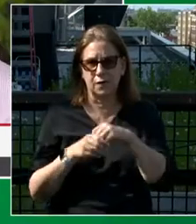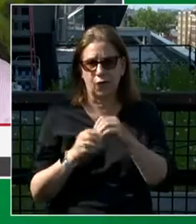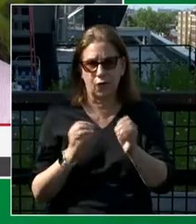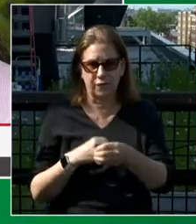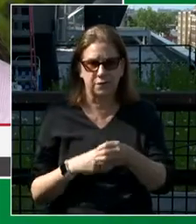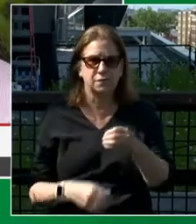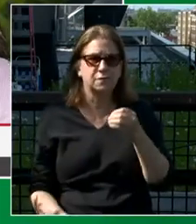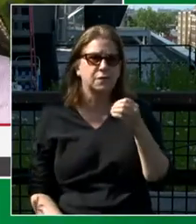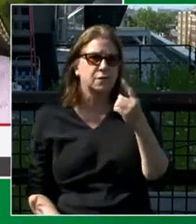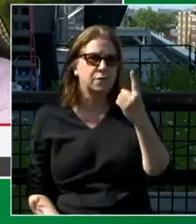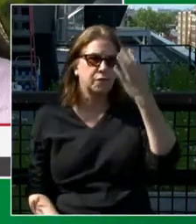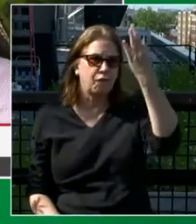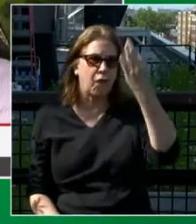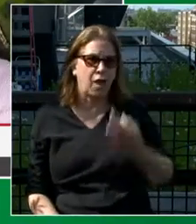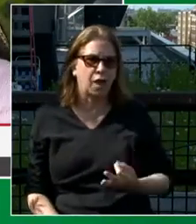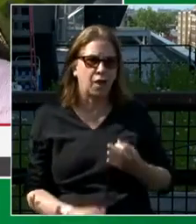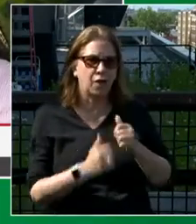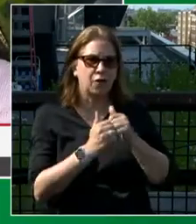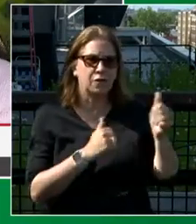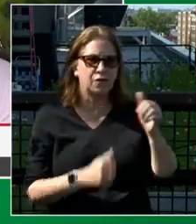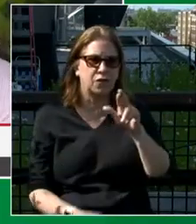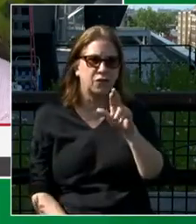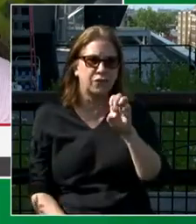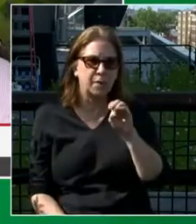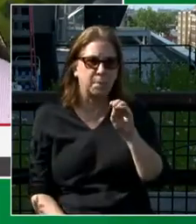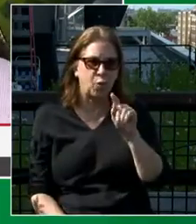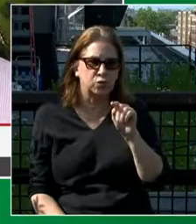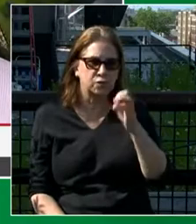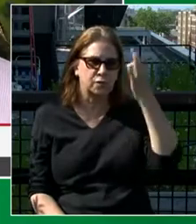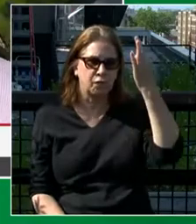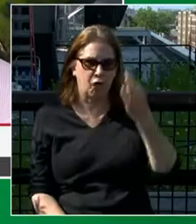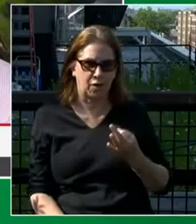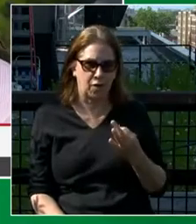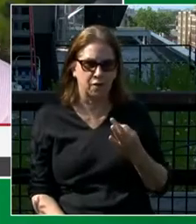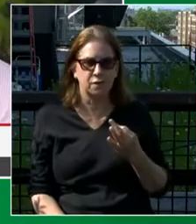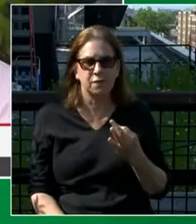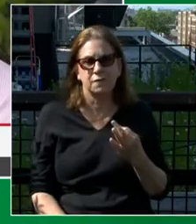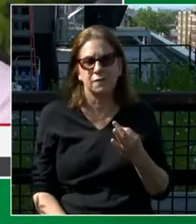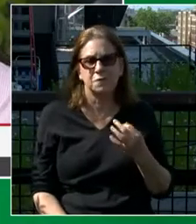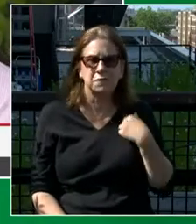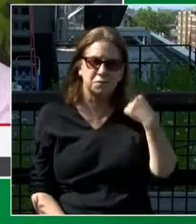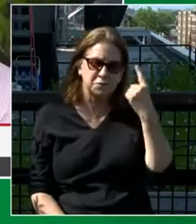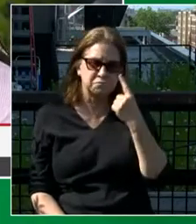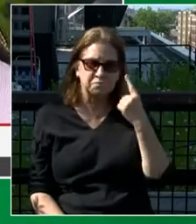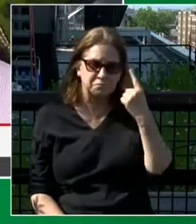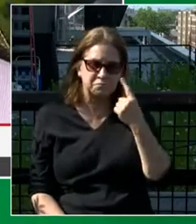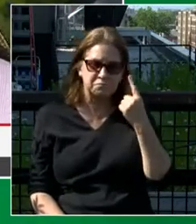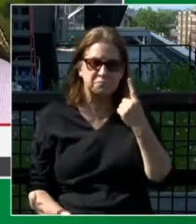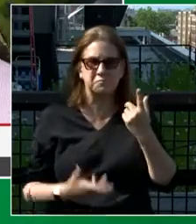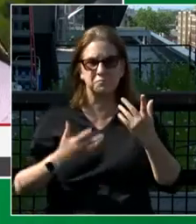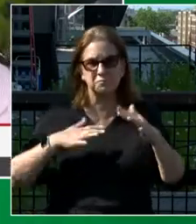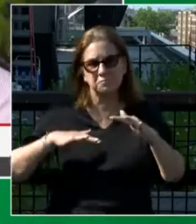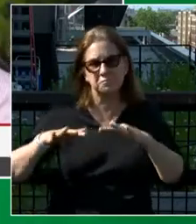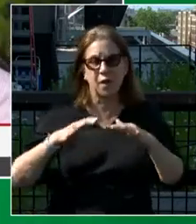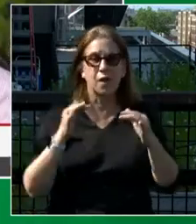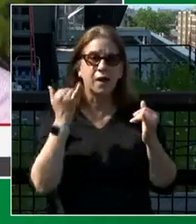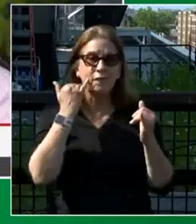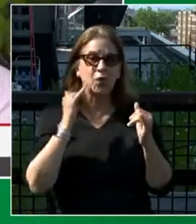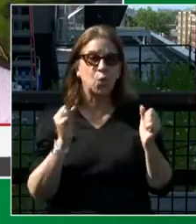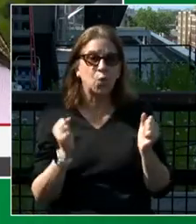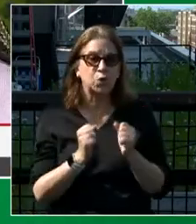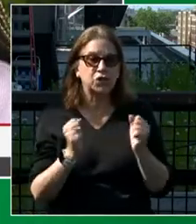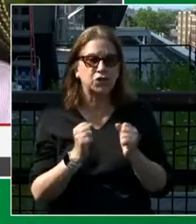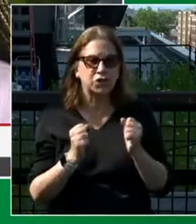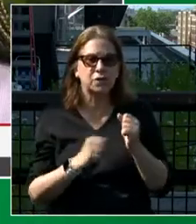to winter to spring for 6 months, 3 days in the office and 2 days out of the office. All 15